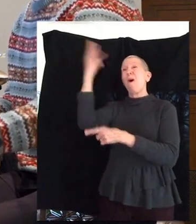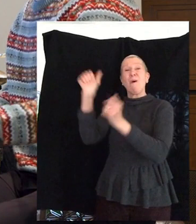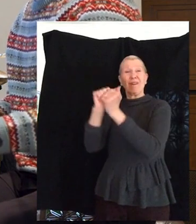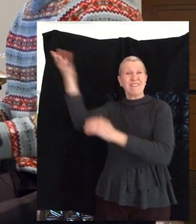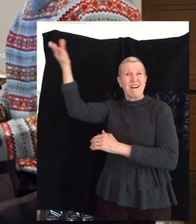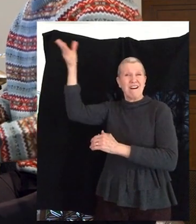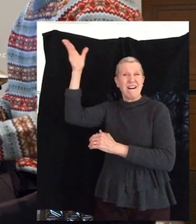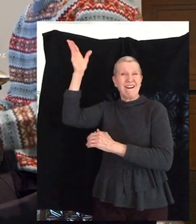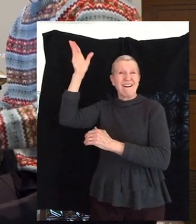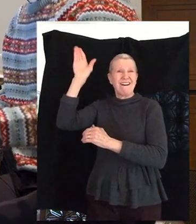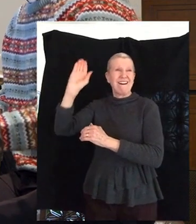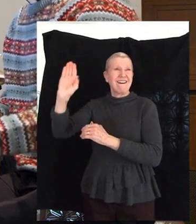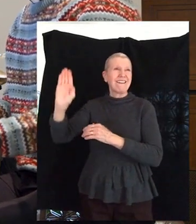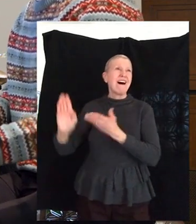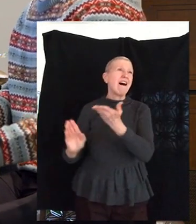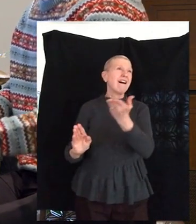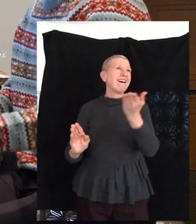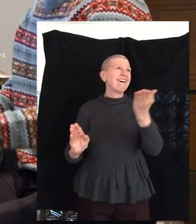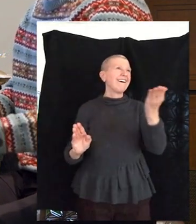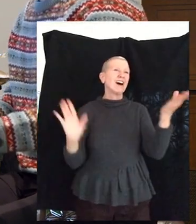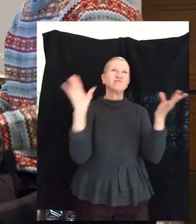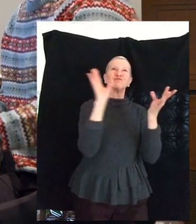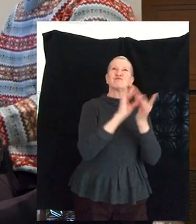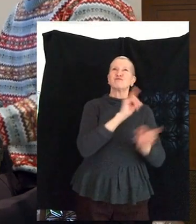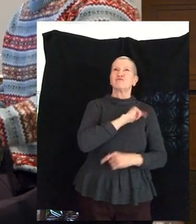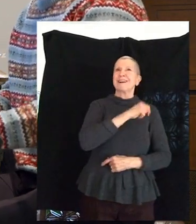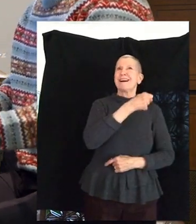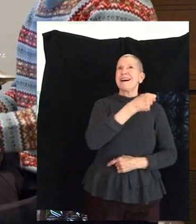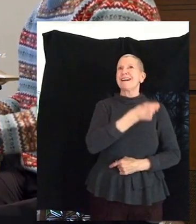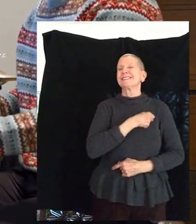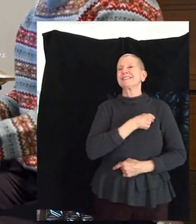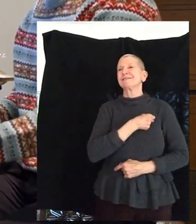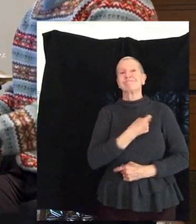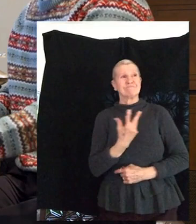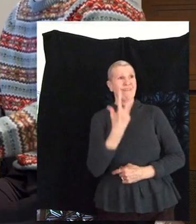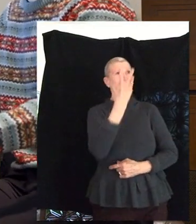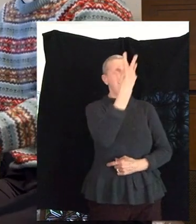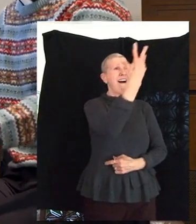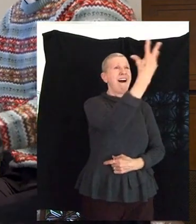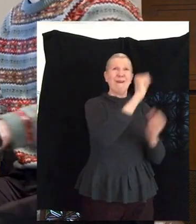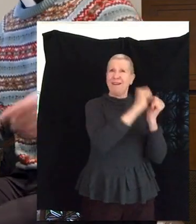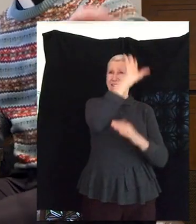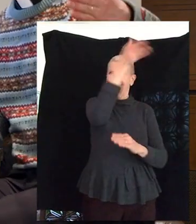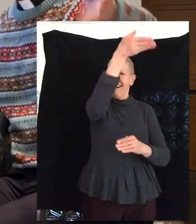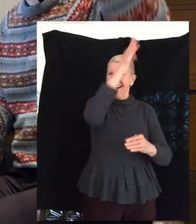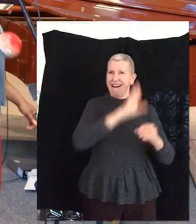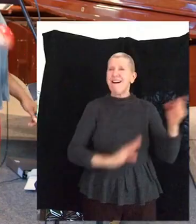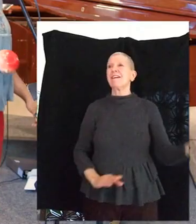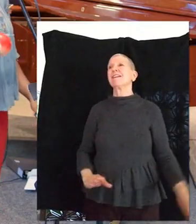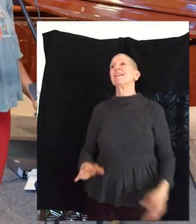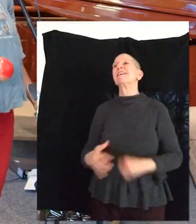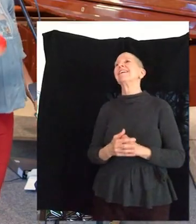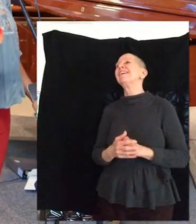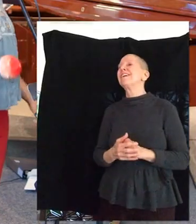entrando al mundo para servir. Vamos con Dios, vamos, vamos,